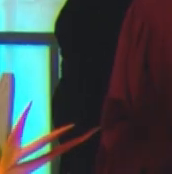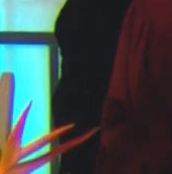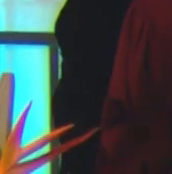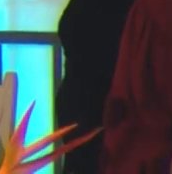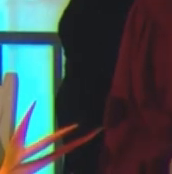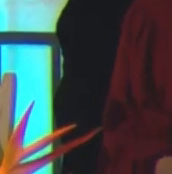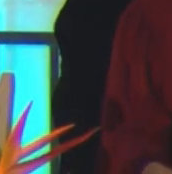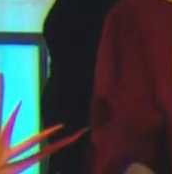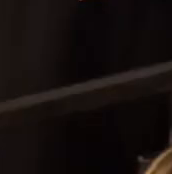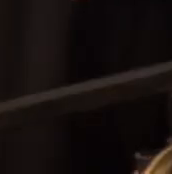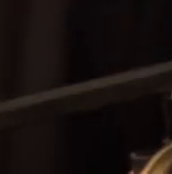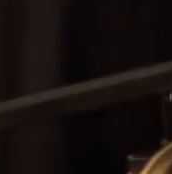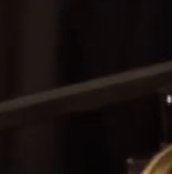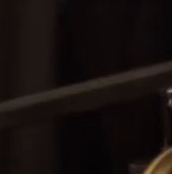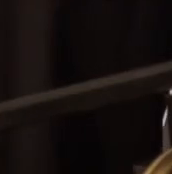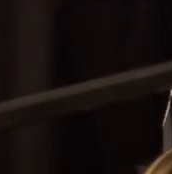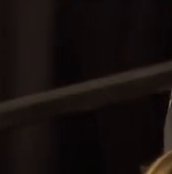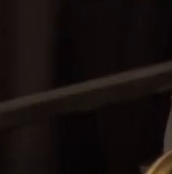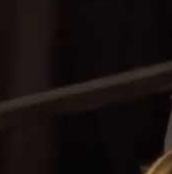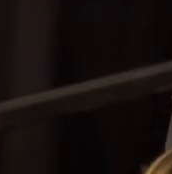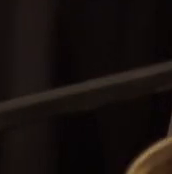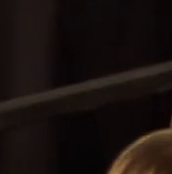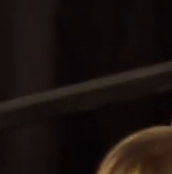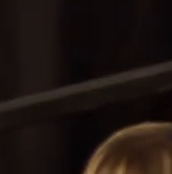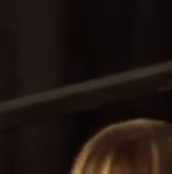Dr. Yuwen Lee Catherine Chung.